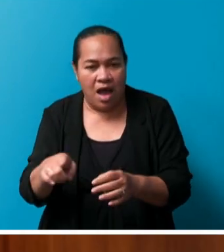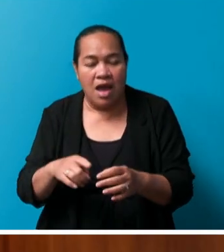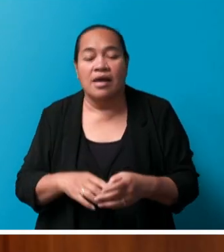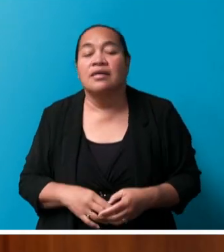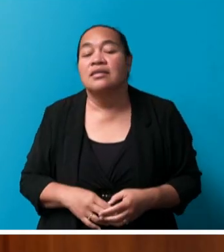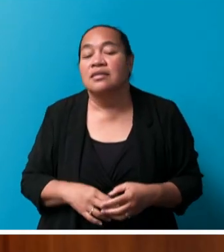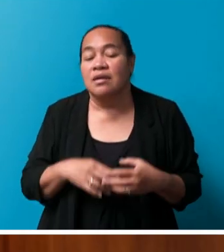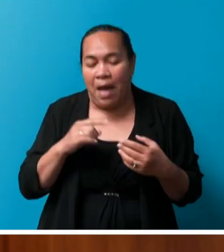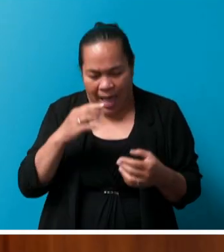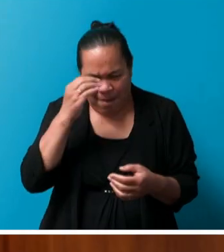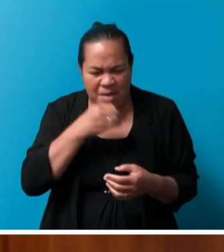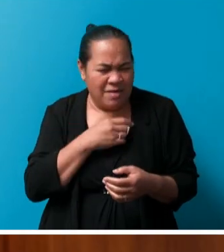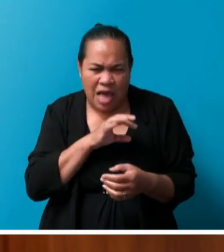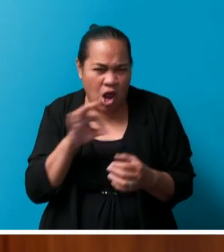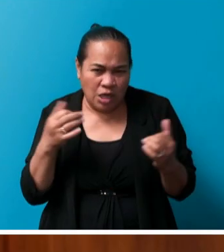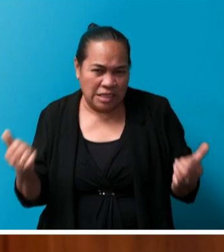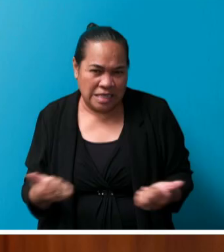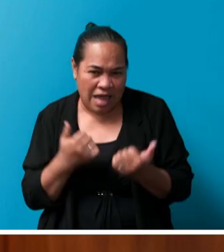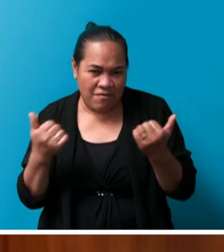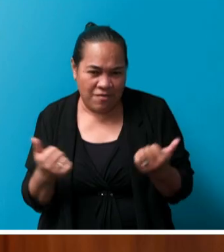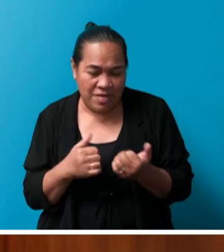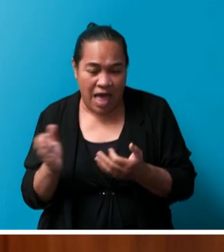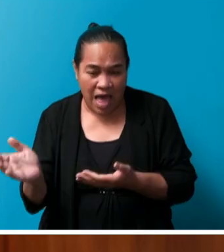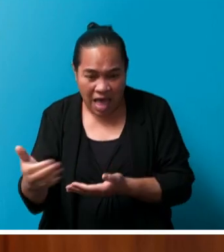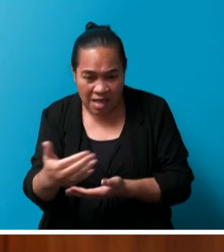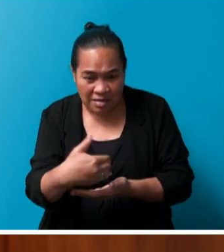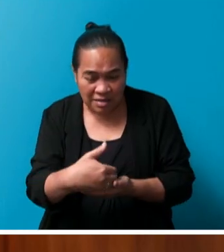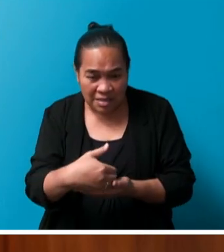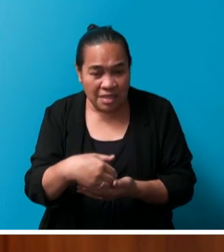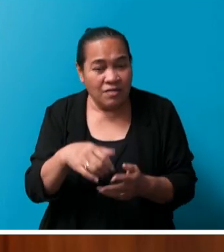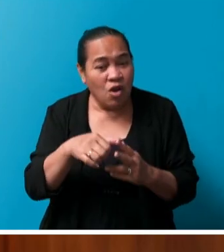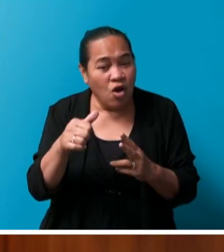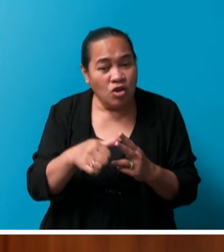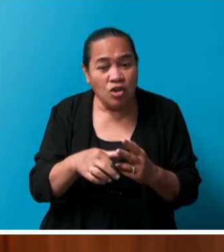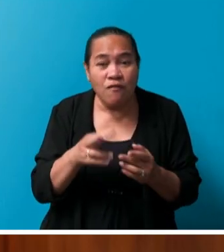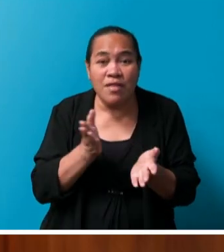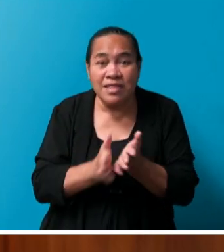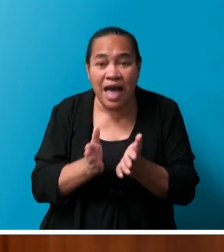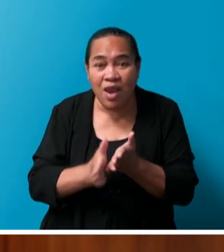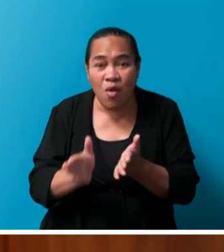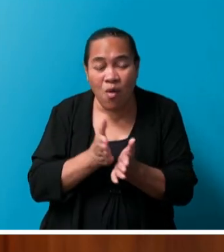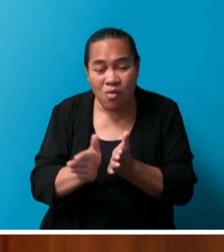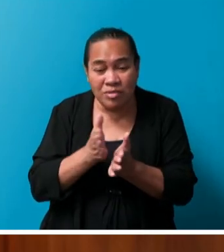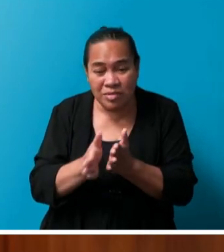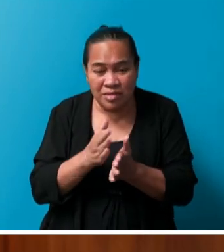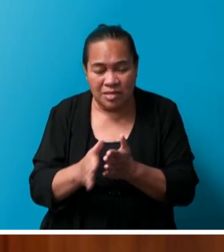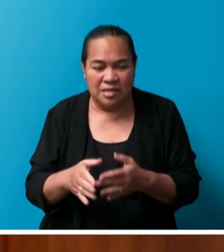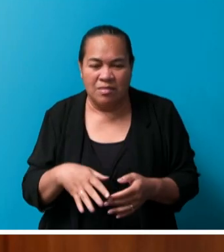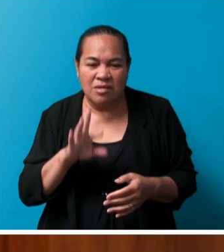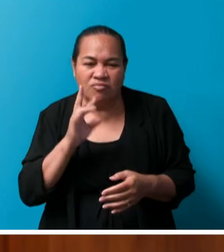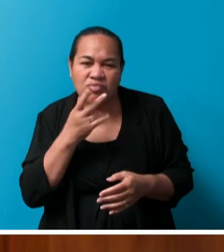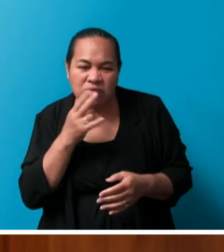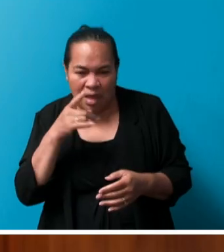still insufficient. The harvest of Tosala and Urnibonu are often manipulated by private